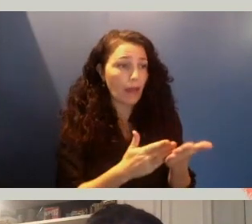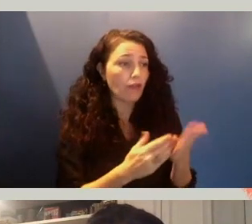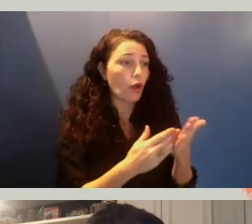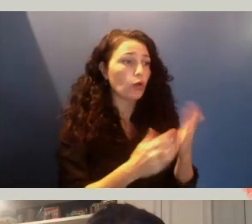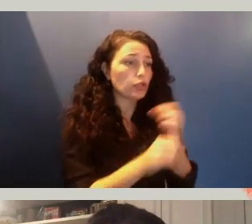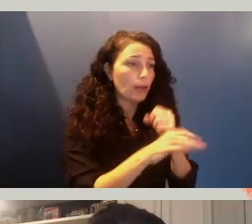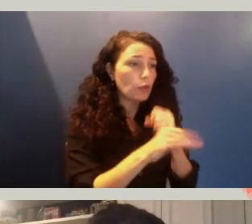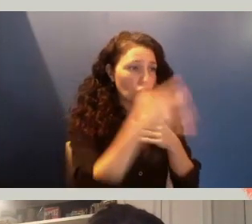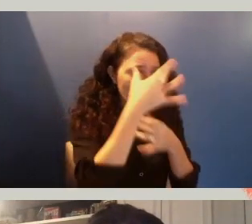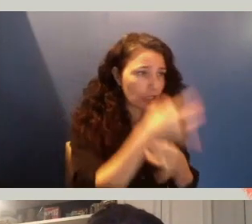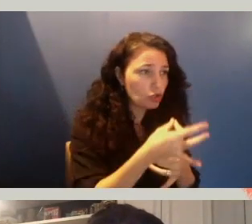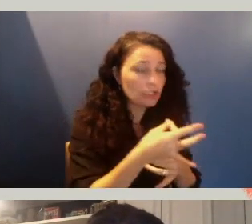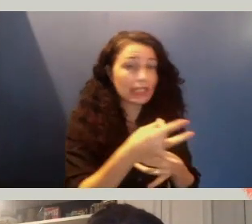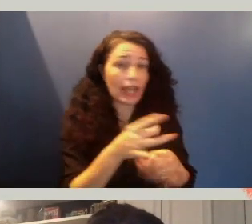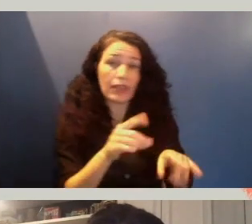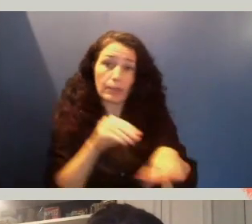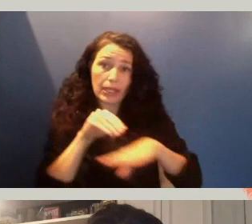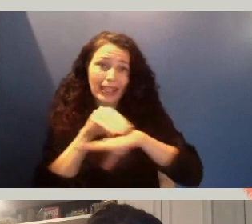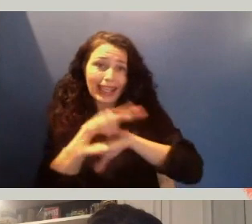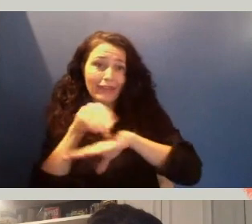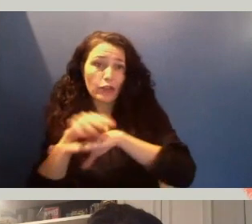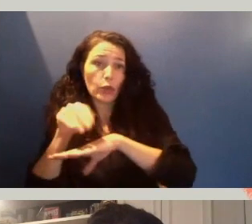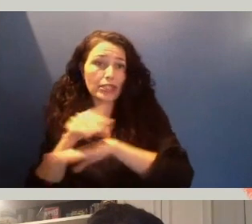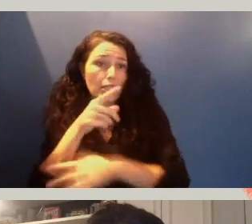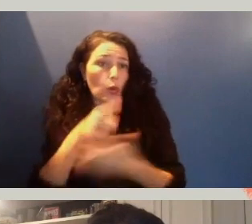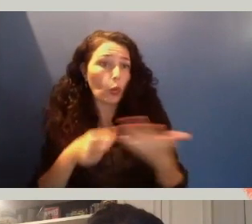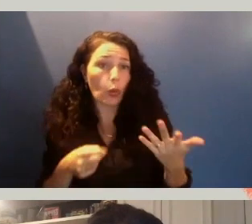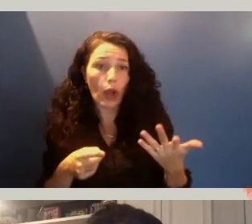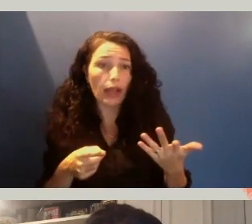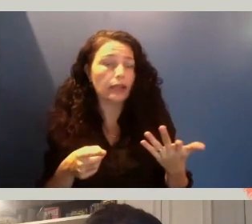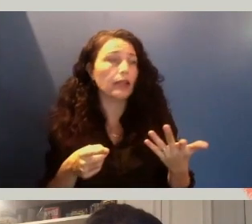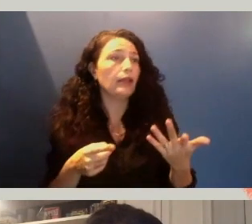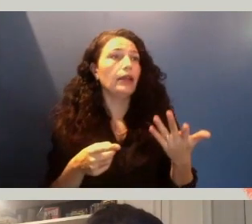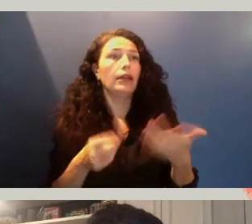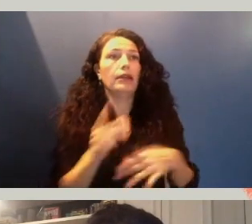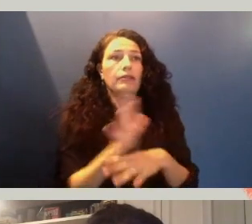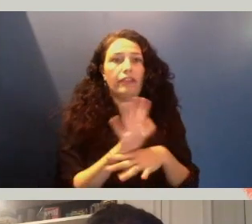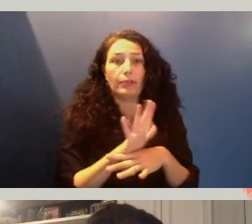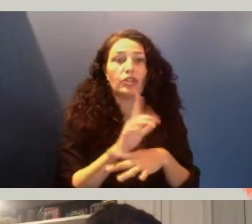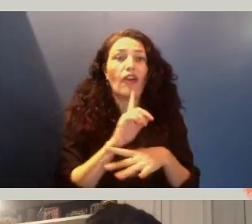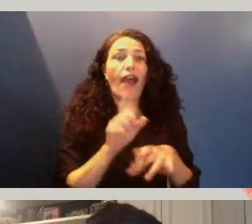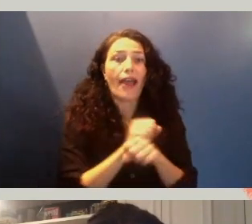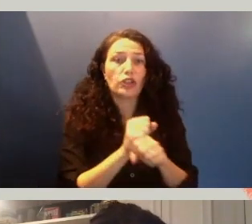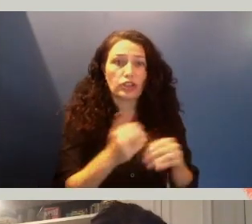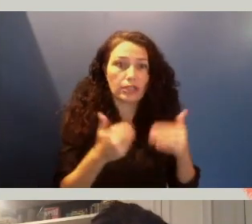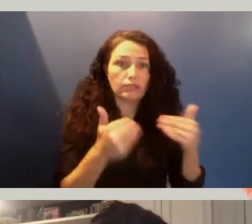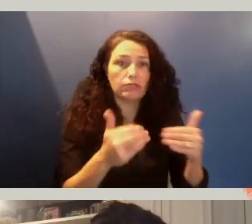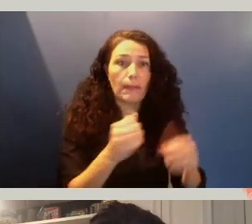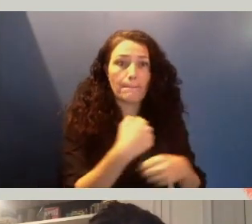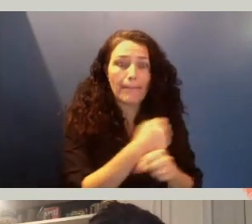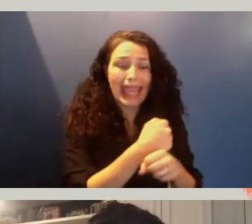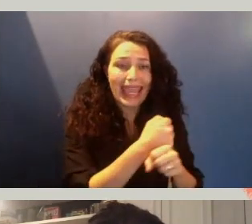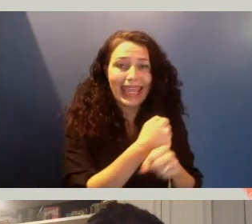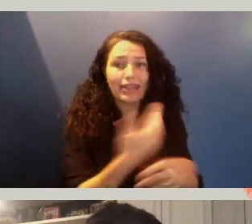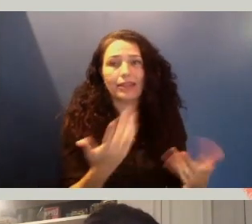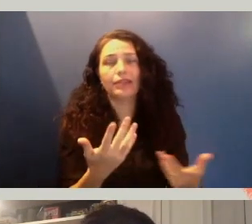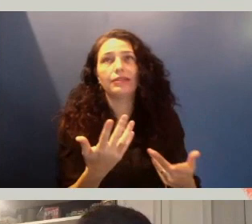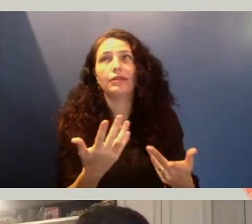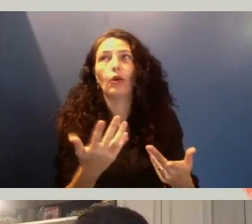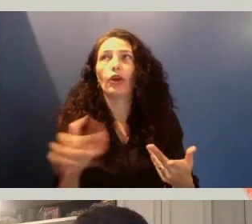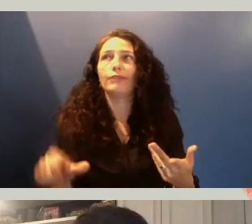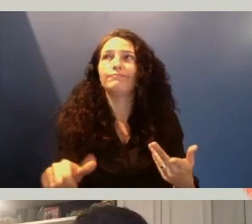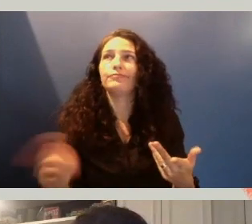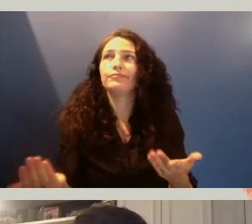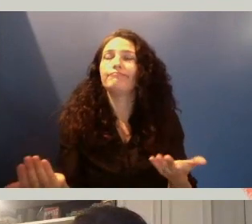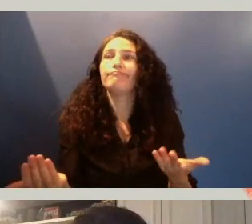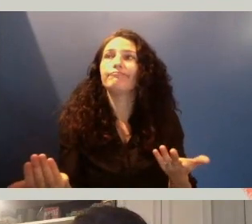and influencing sort of what films are valued and made. And I guess to put it in other words,